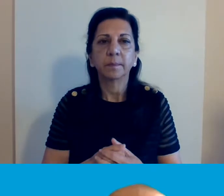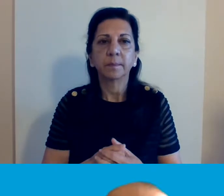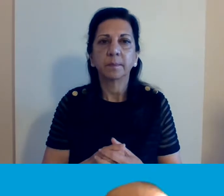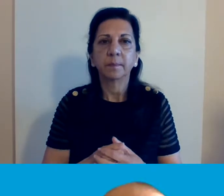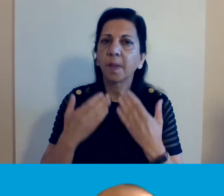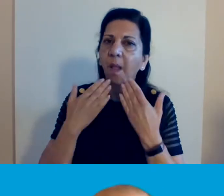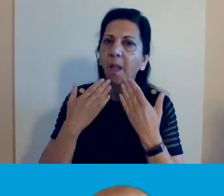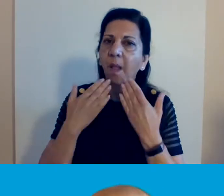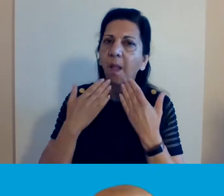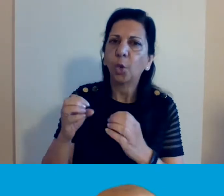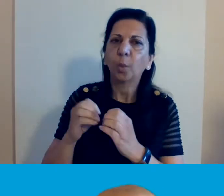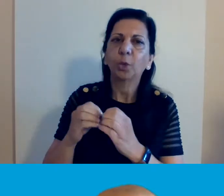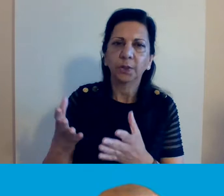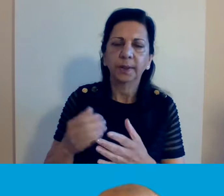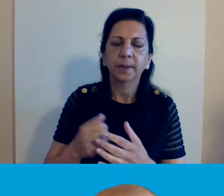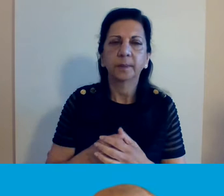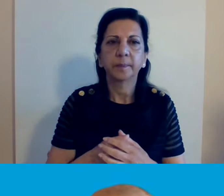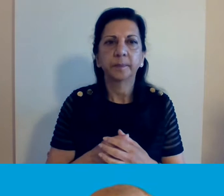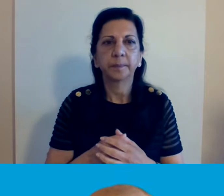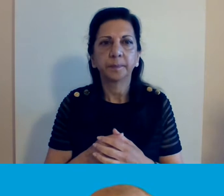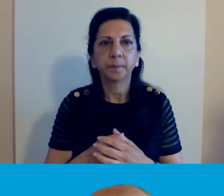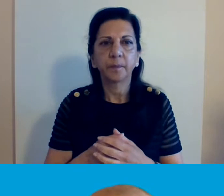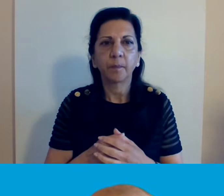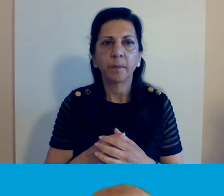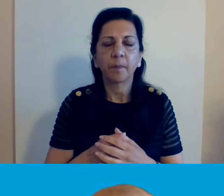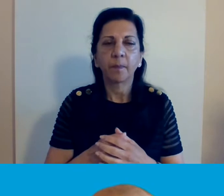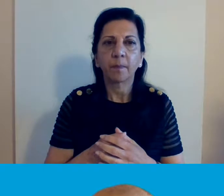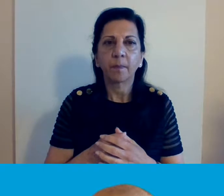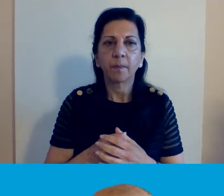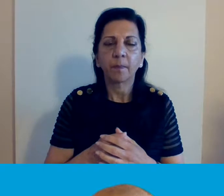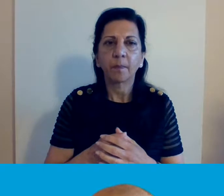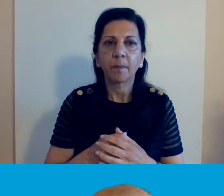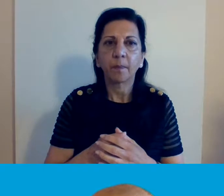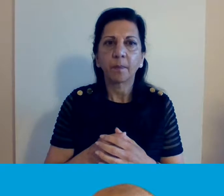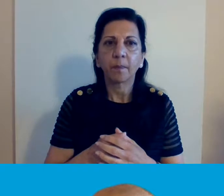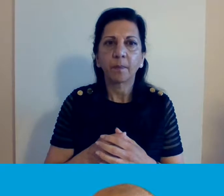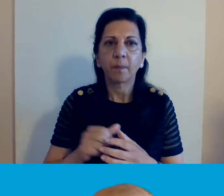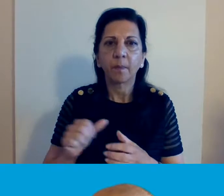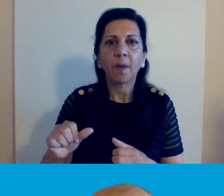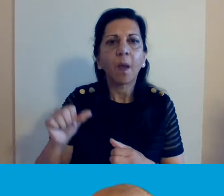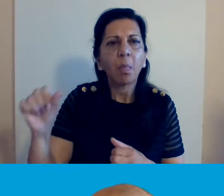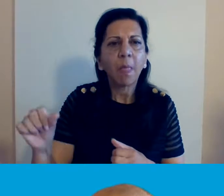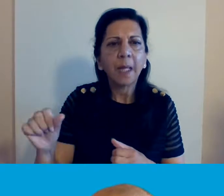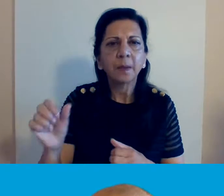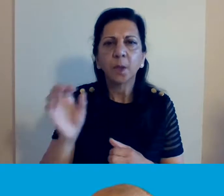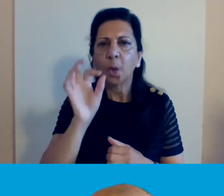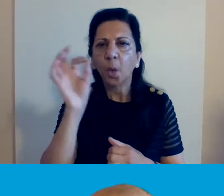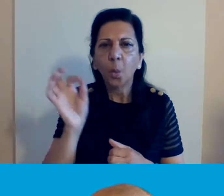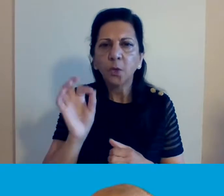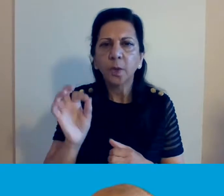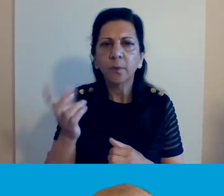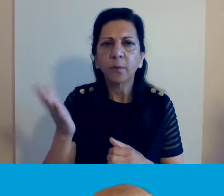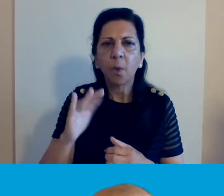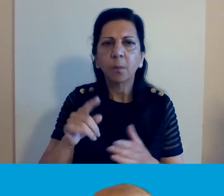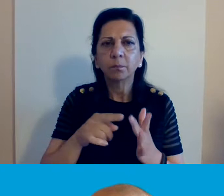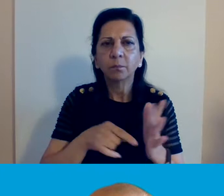Thank you, Brigid. Just moving on, we've got a question from Jane with regard